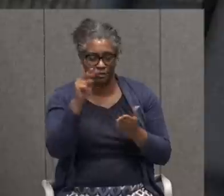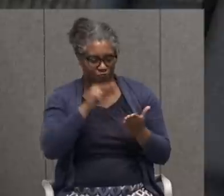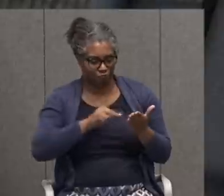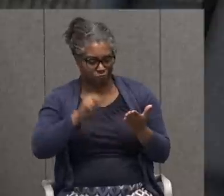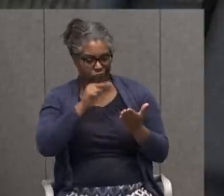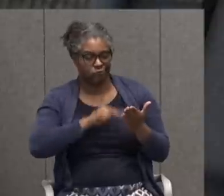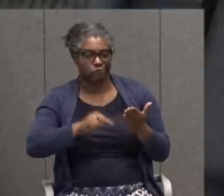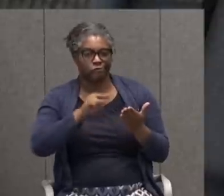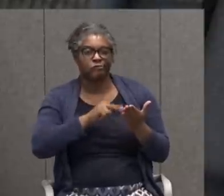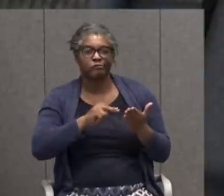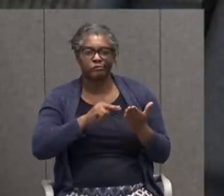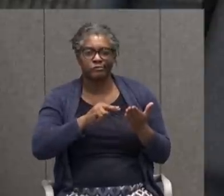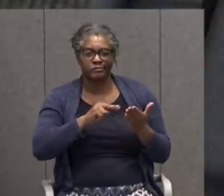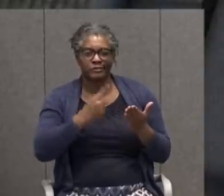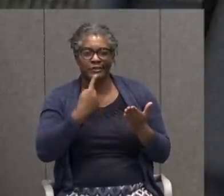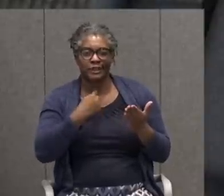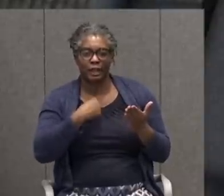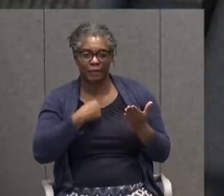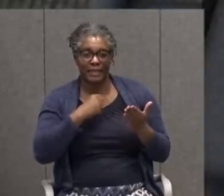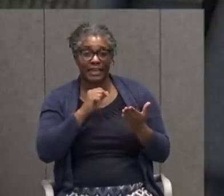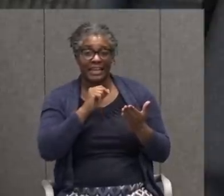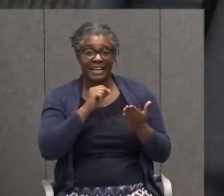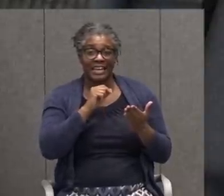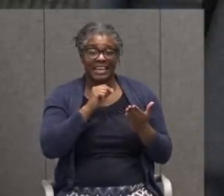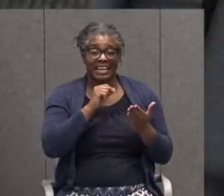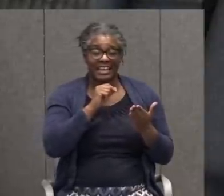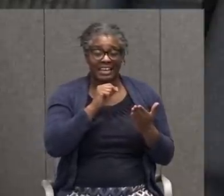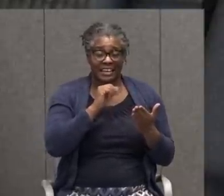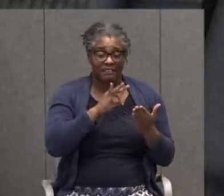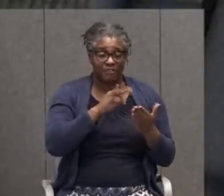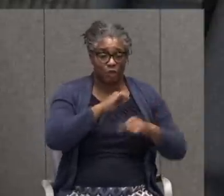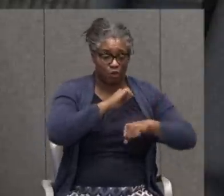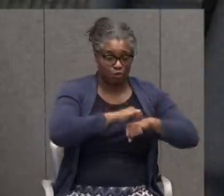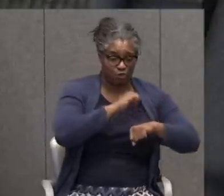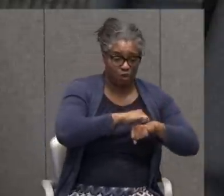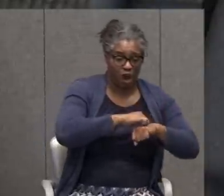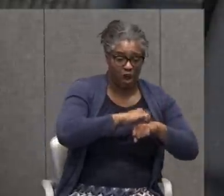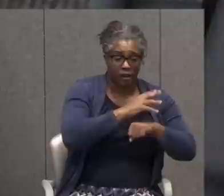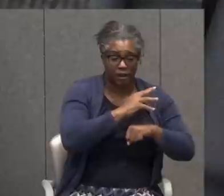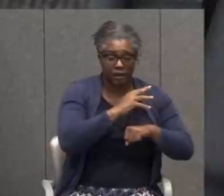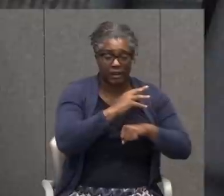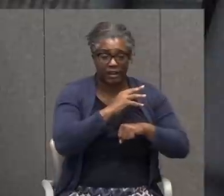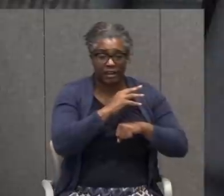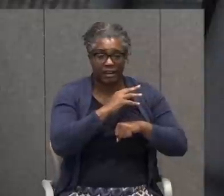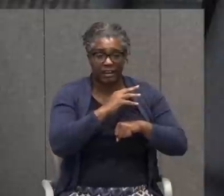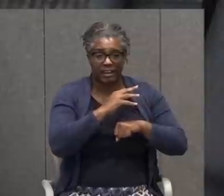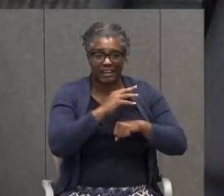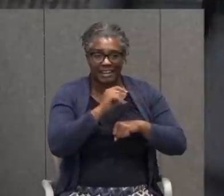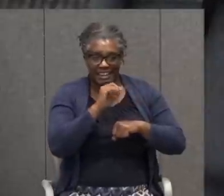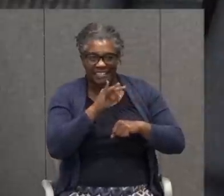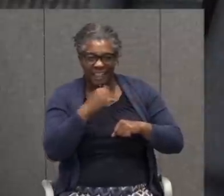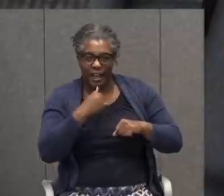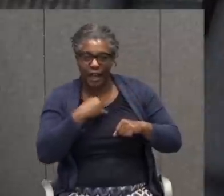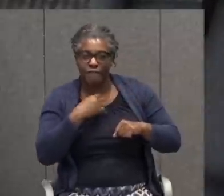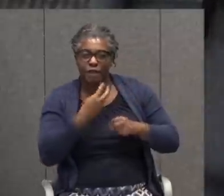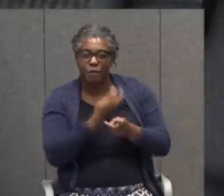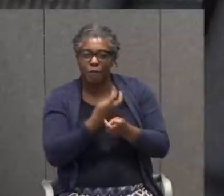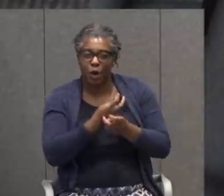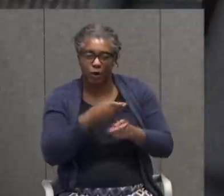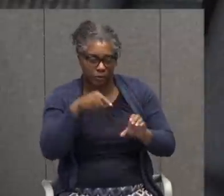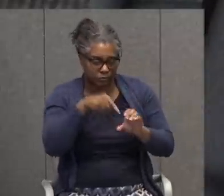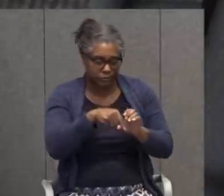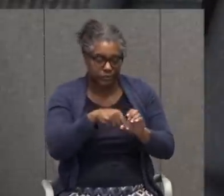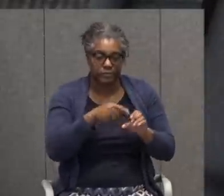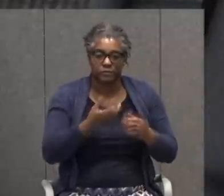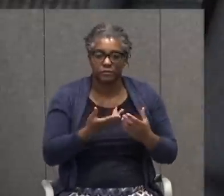stuck in this large piece of rock and other fossilized material. So there's lots of really interesting kinds of